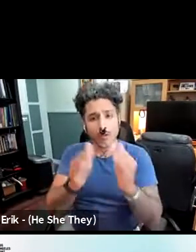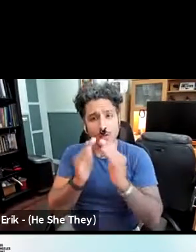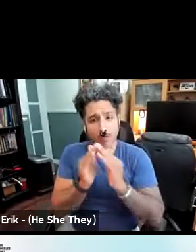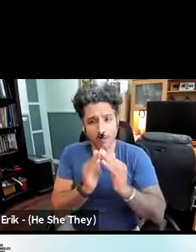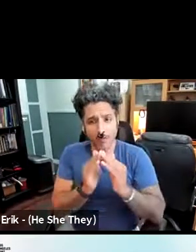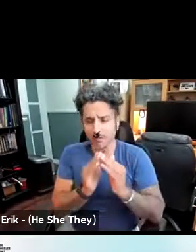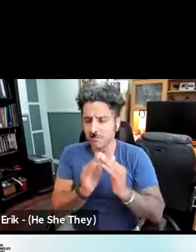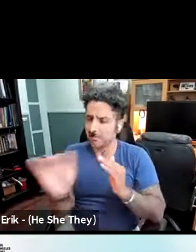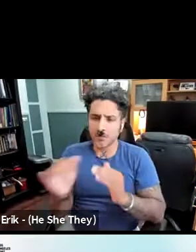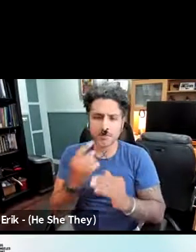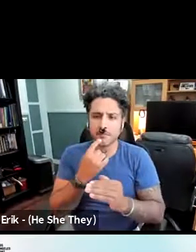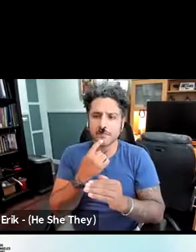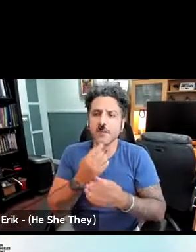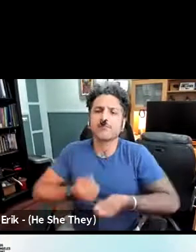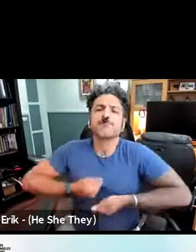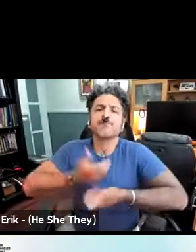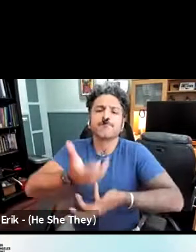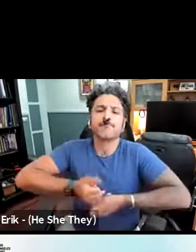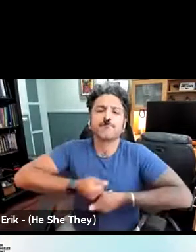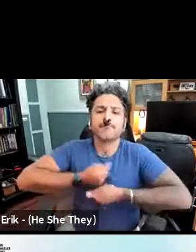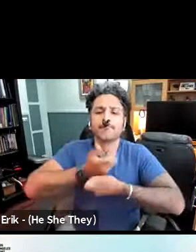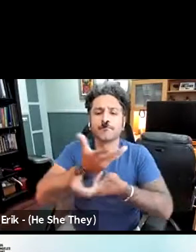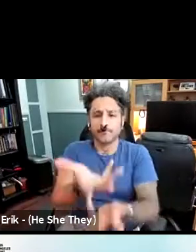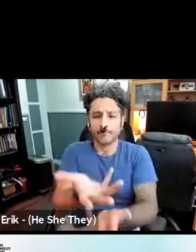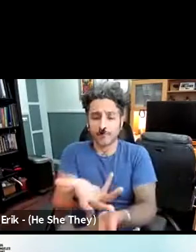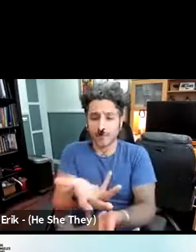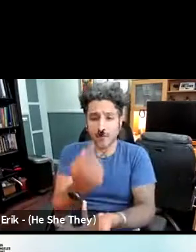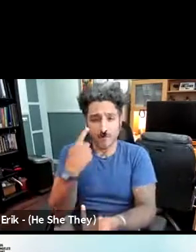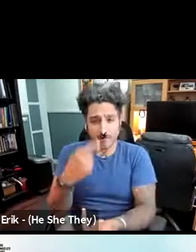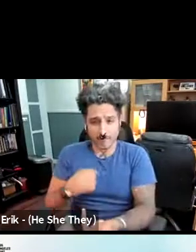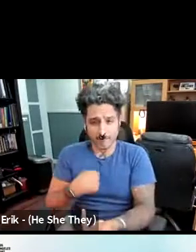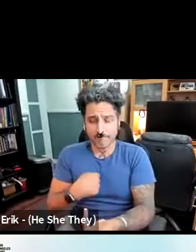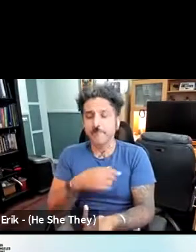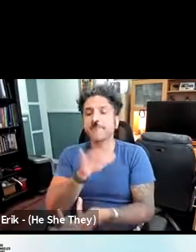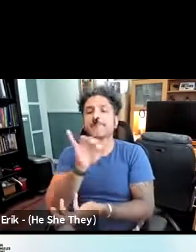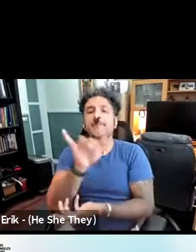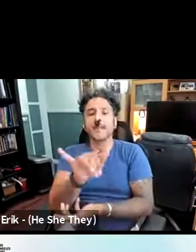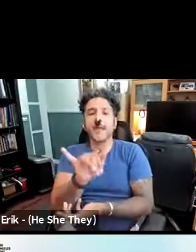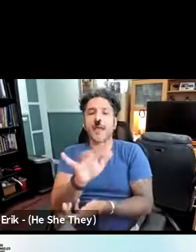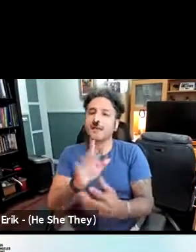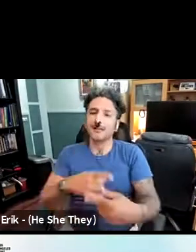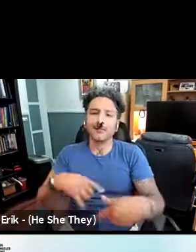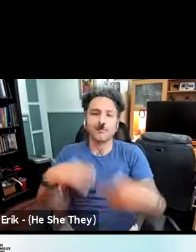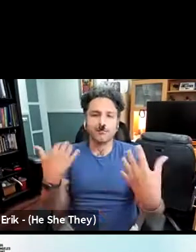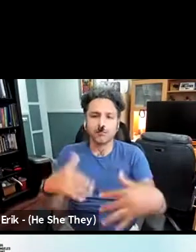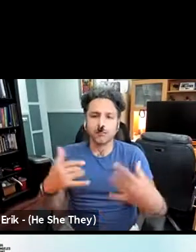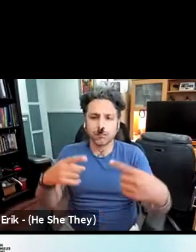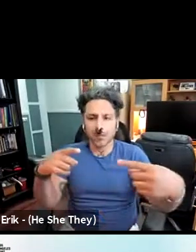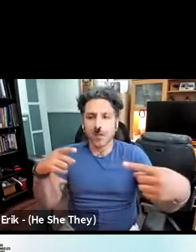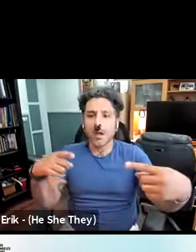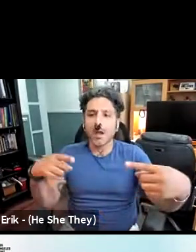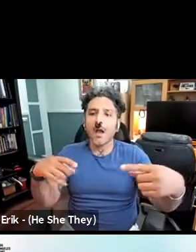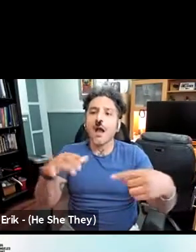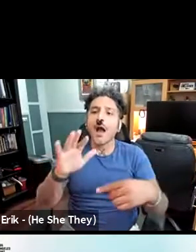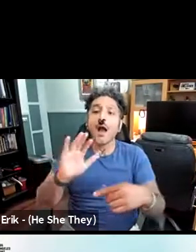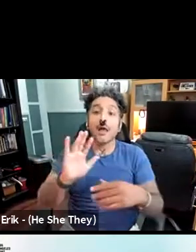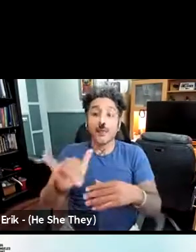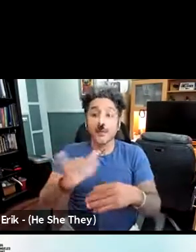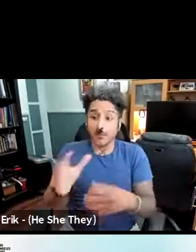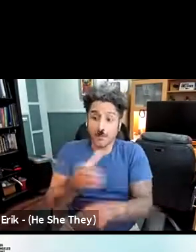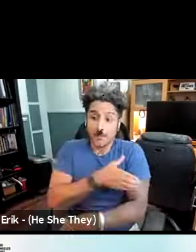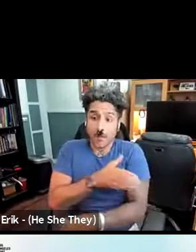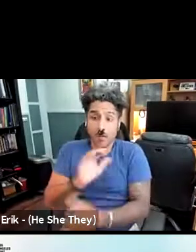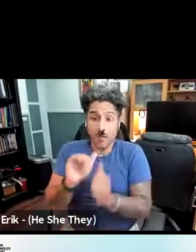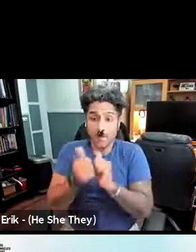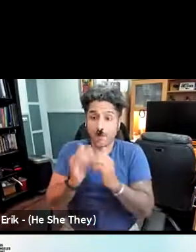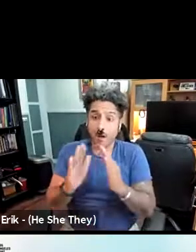and pouring this out. To me, that is dynamic, and that is the power of our transcendence, because we can see a thing